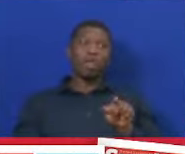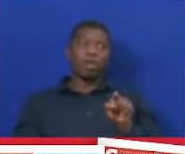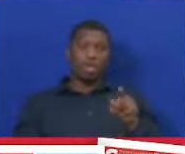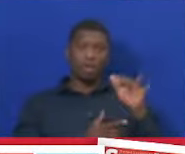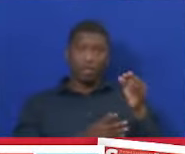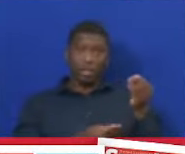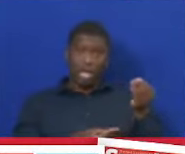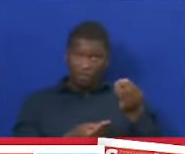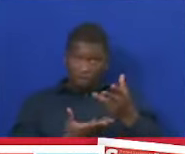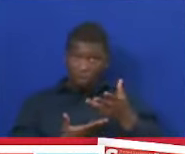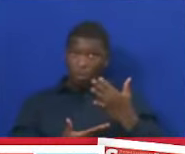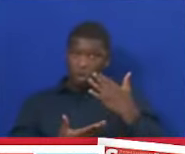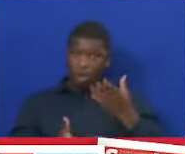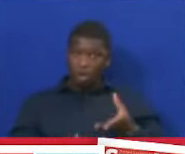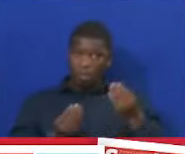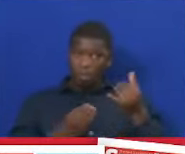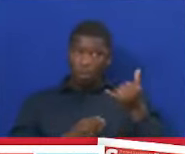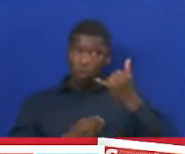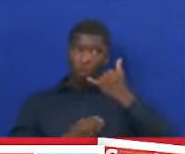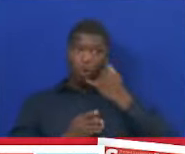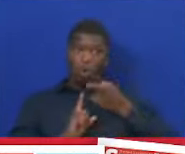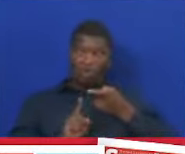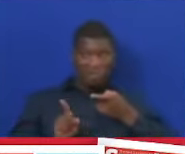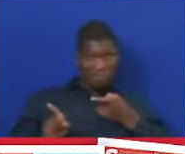call from Mr. Matlala.